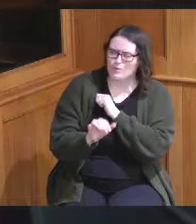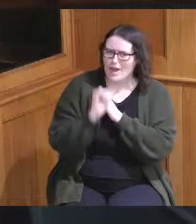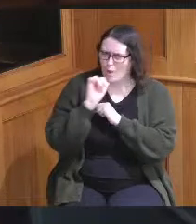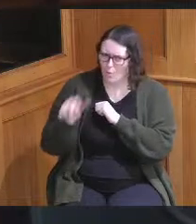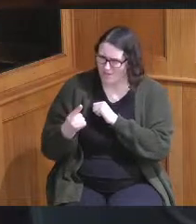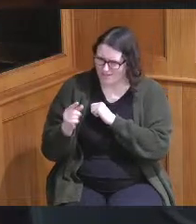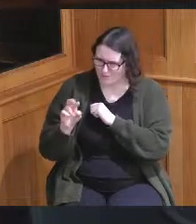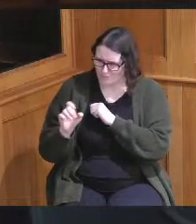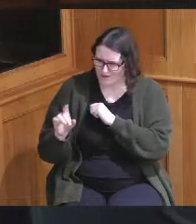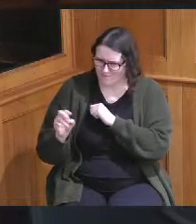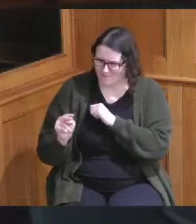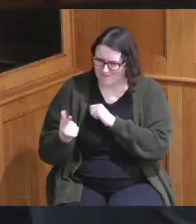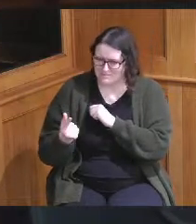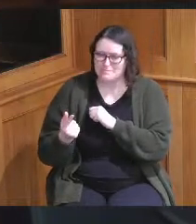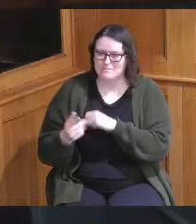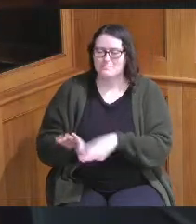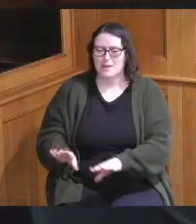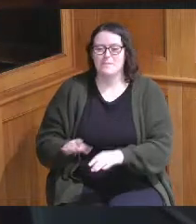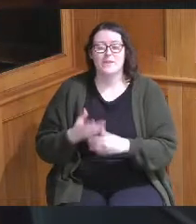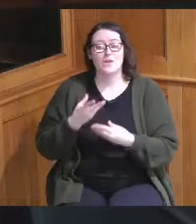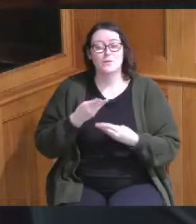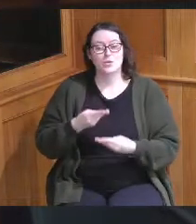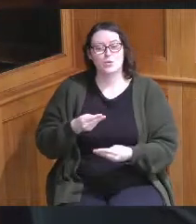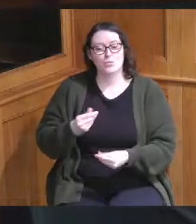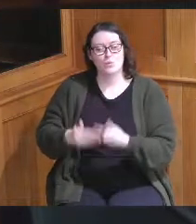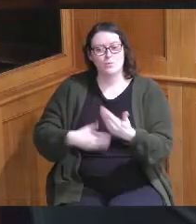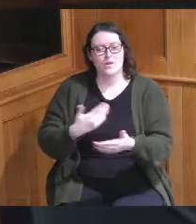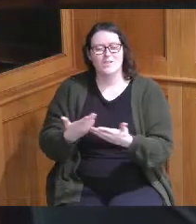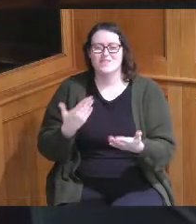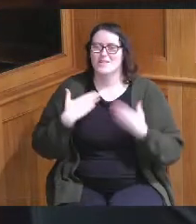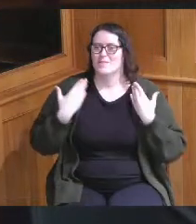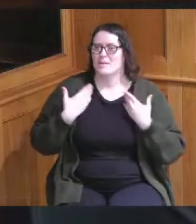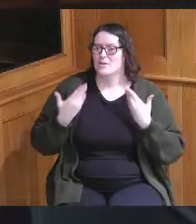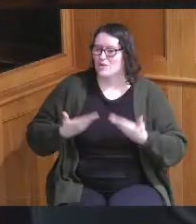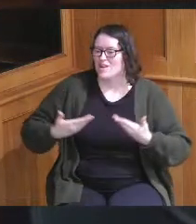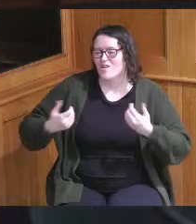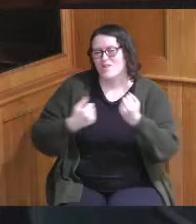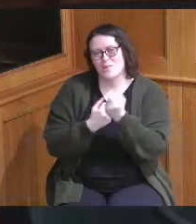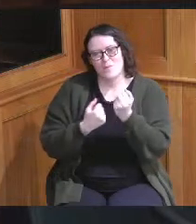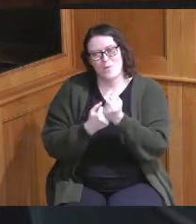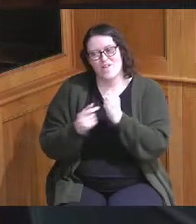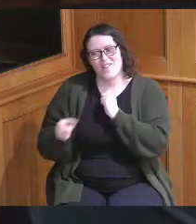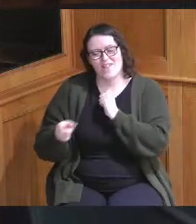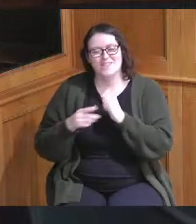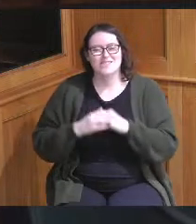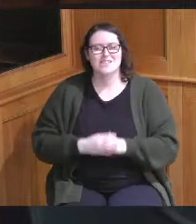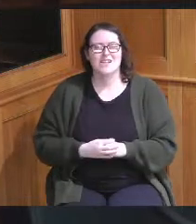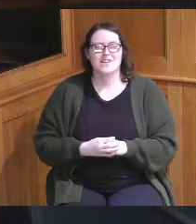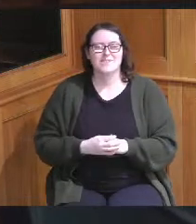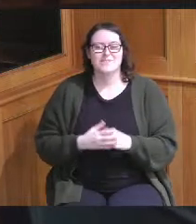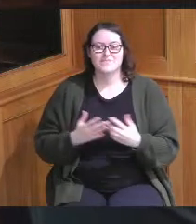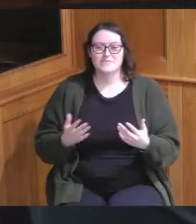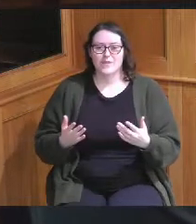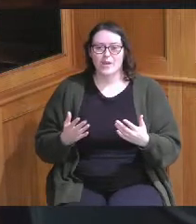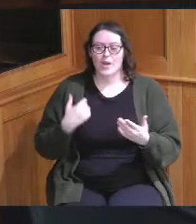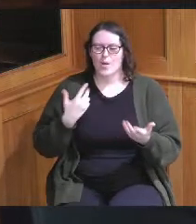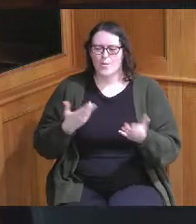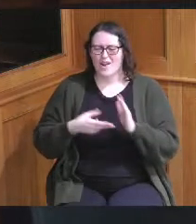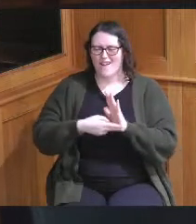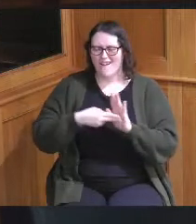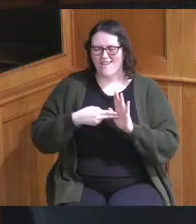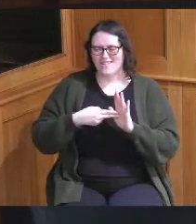been a very smooth process, and we're glad to see you in the audience in support of this. And then I did want to